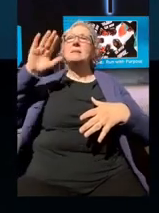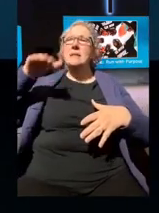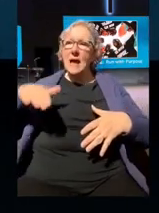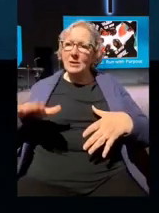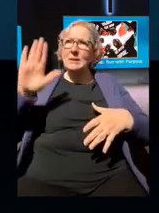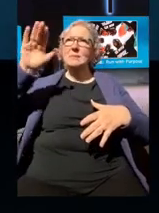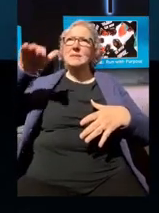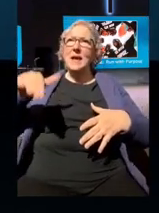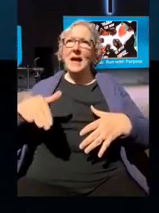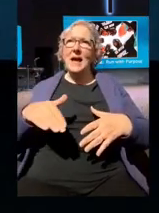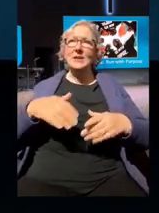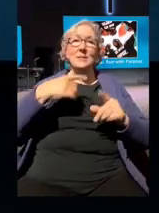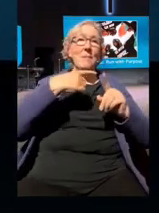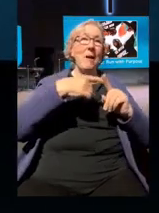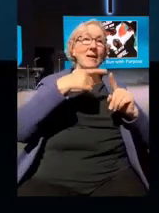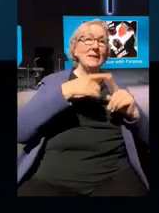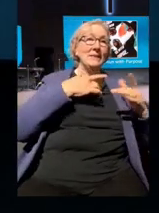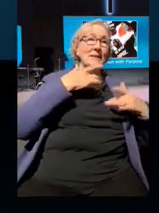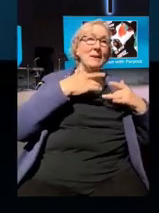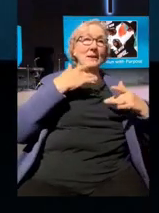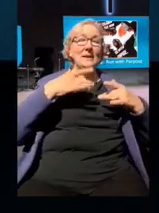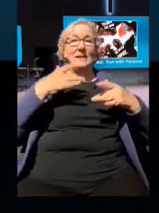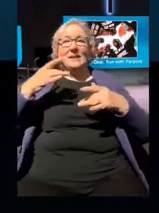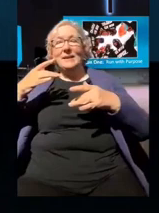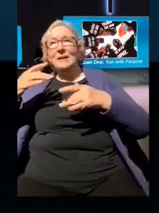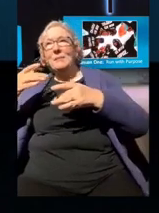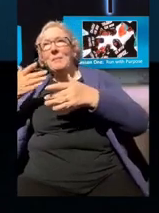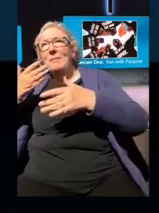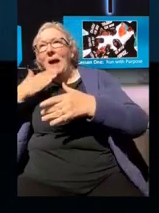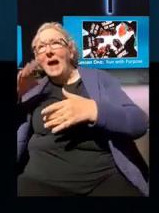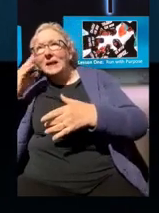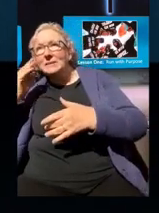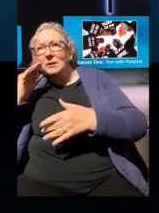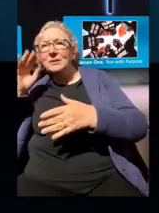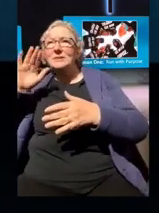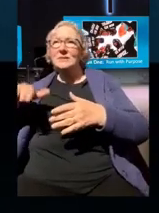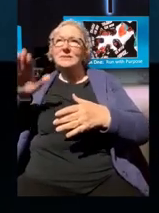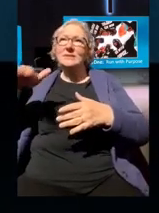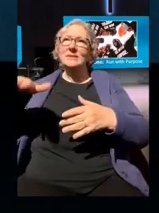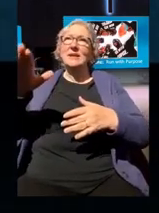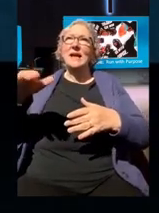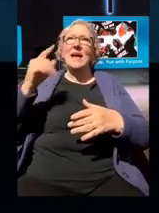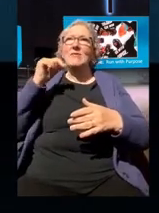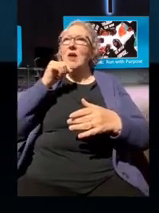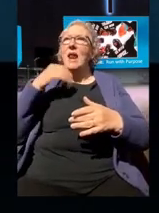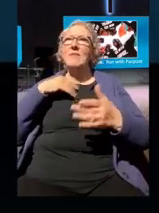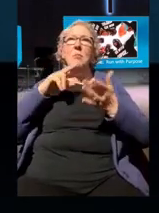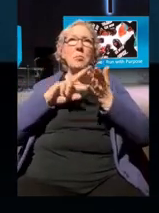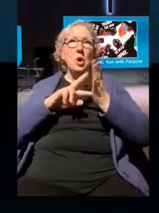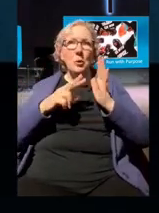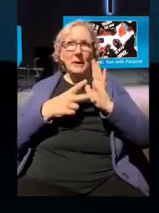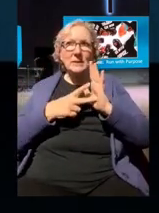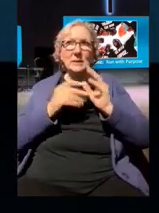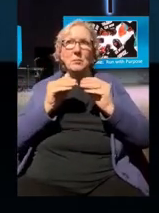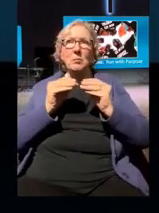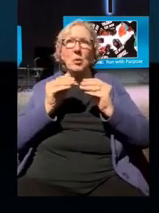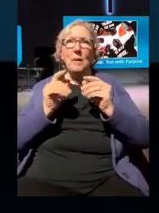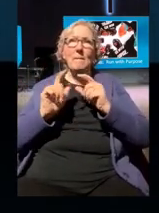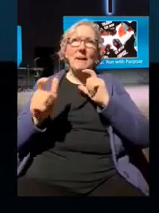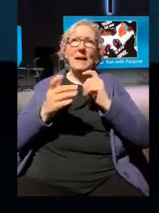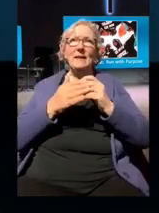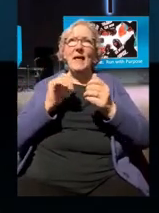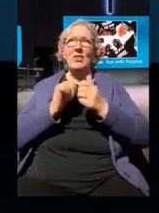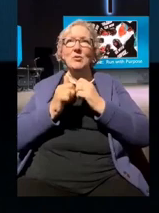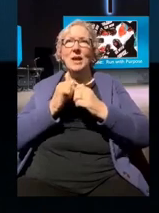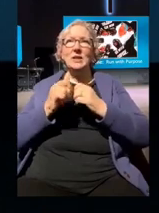and bad times. And if you're not running with a purpose that's bigger than just the race, you're going to